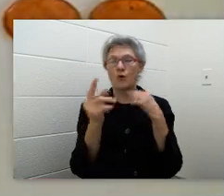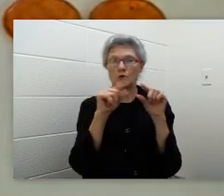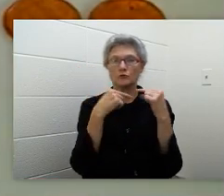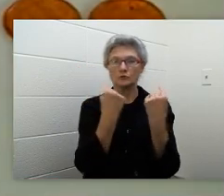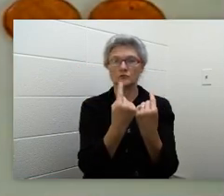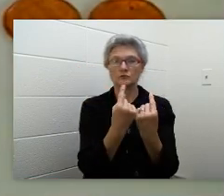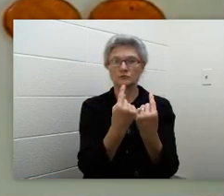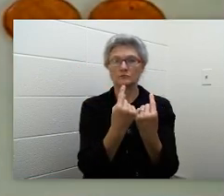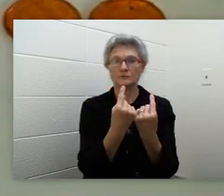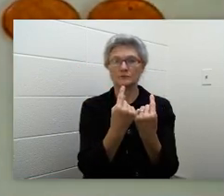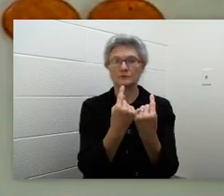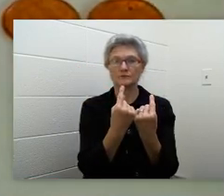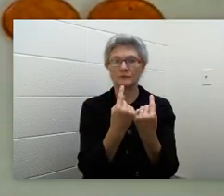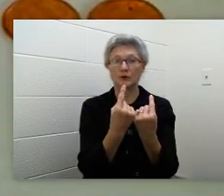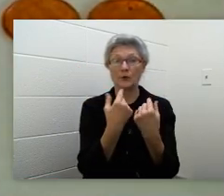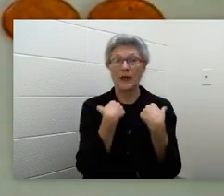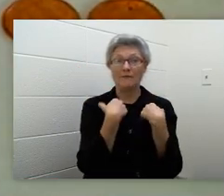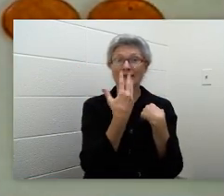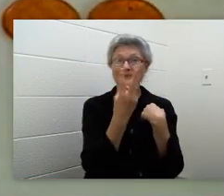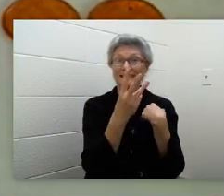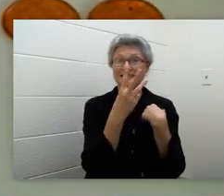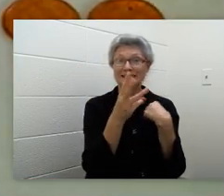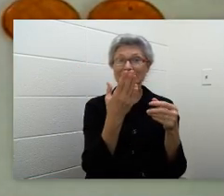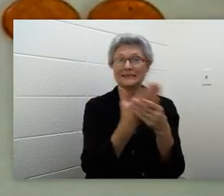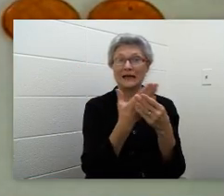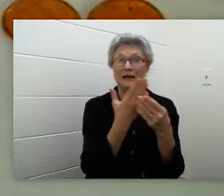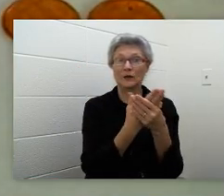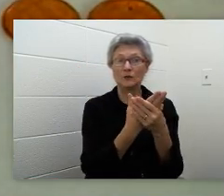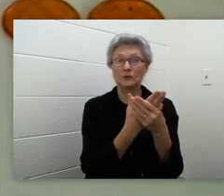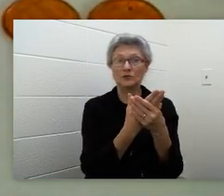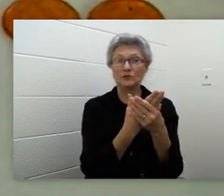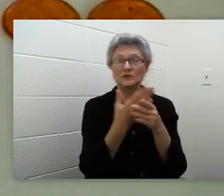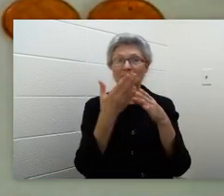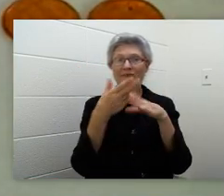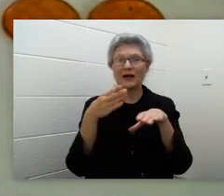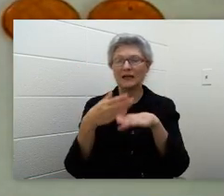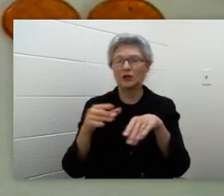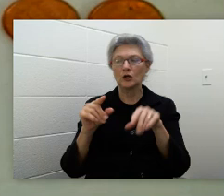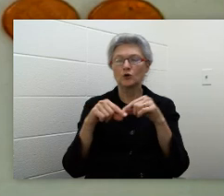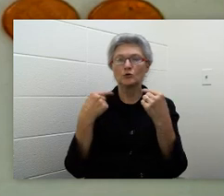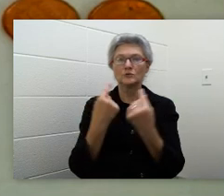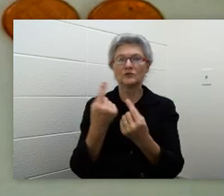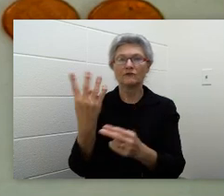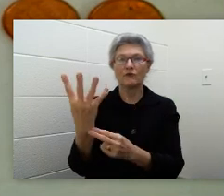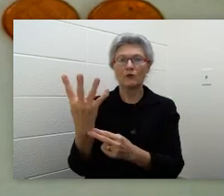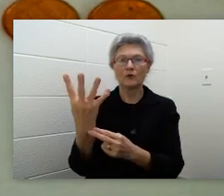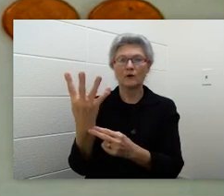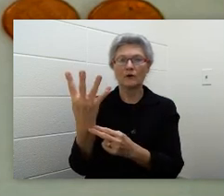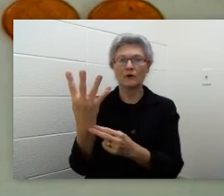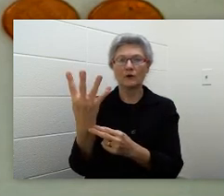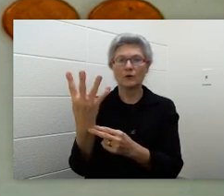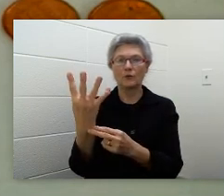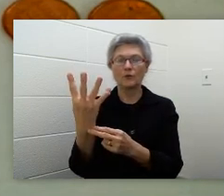groups. So we have 16 tacos divided into groups of 4,